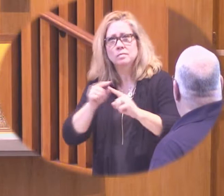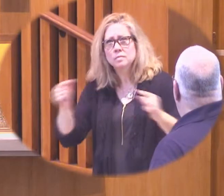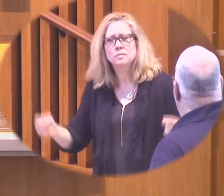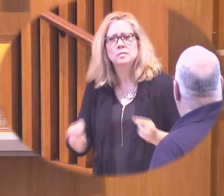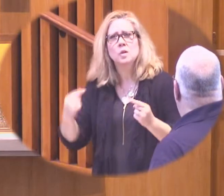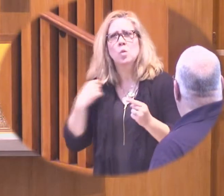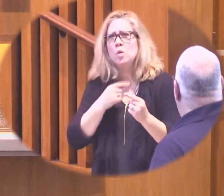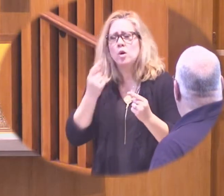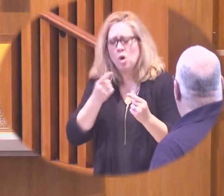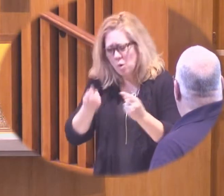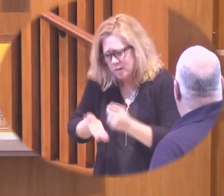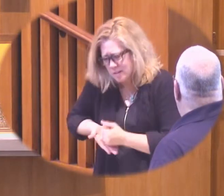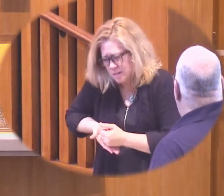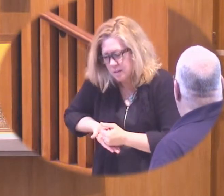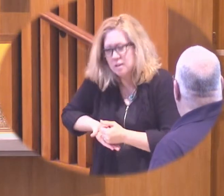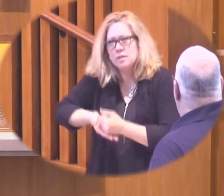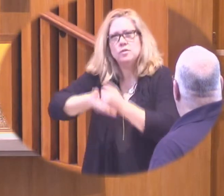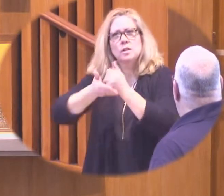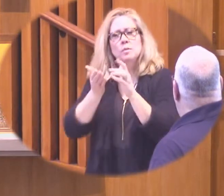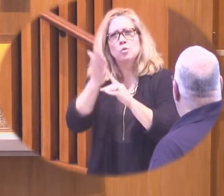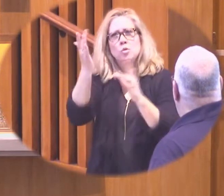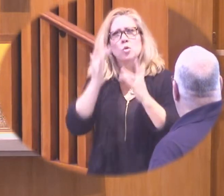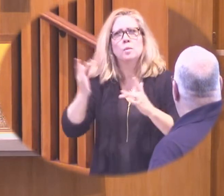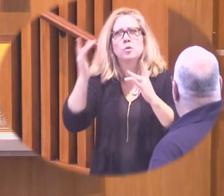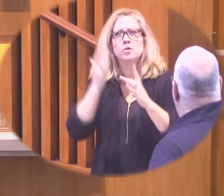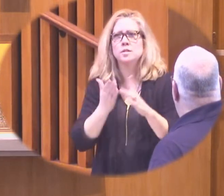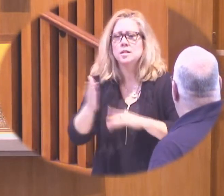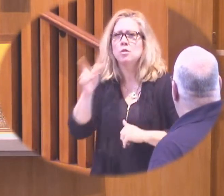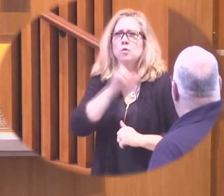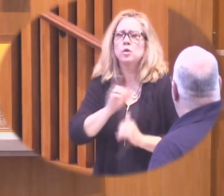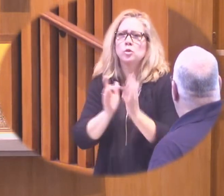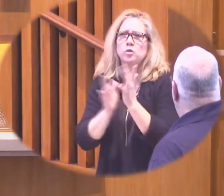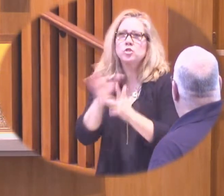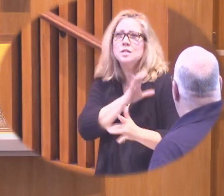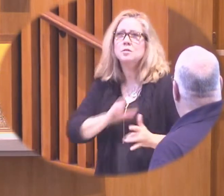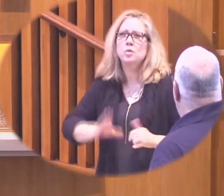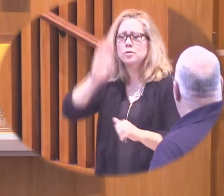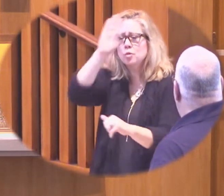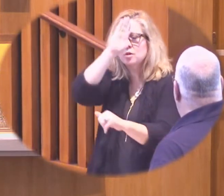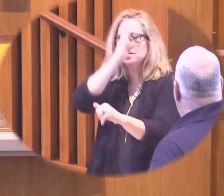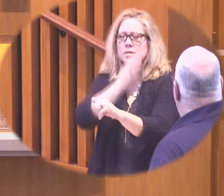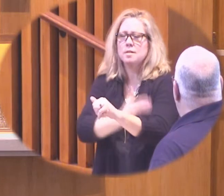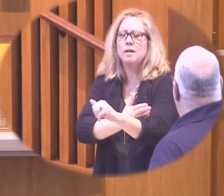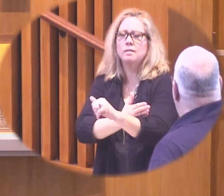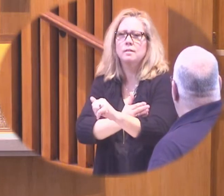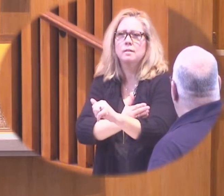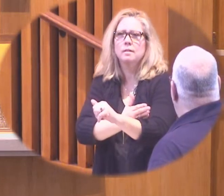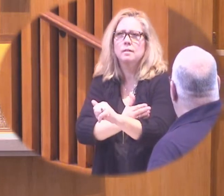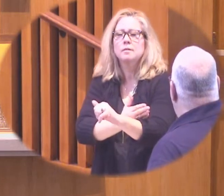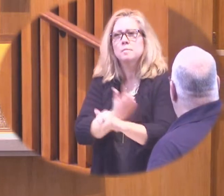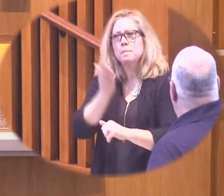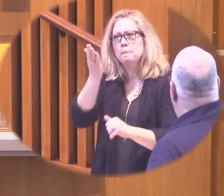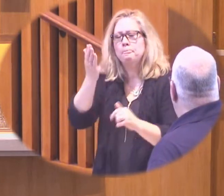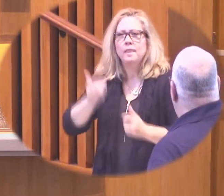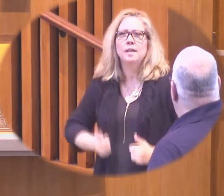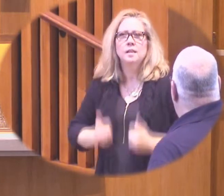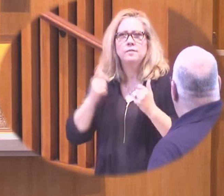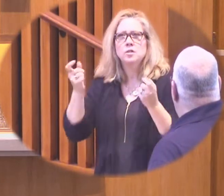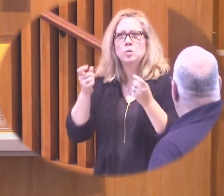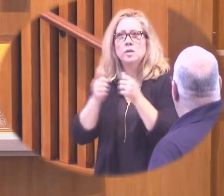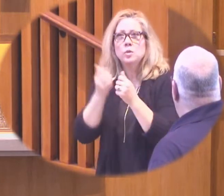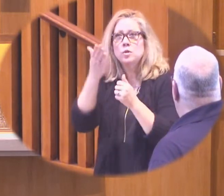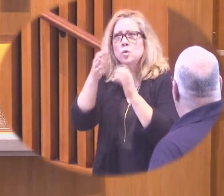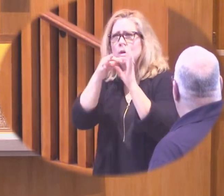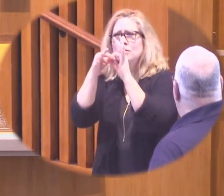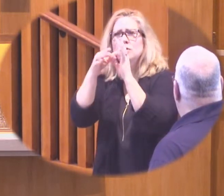up by your mercy. Through our Lord Jesus Christ, your Son, who lives and reigns with you